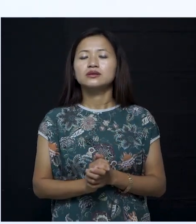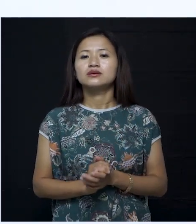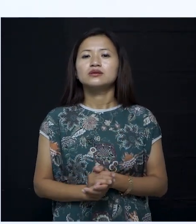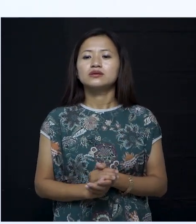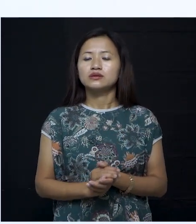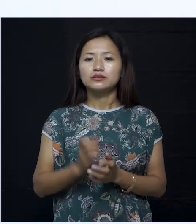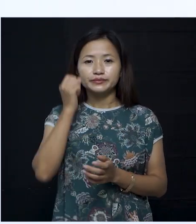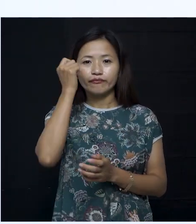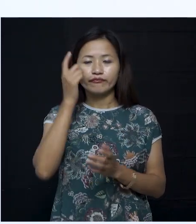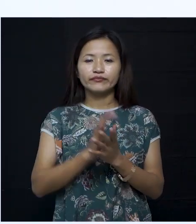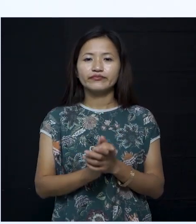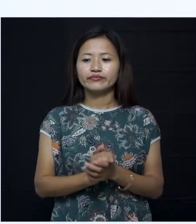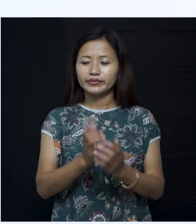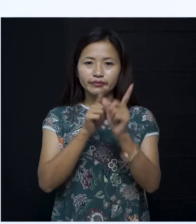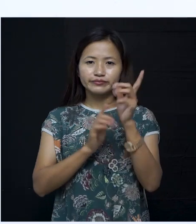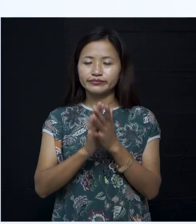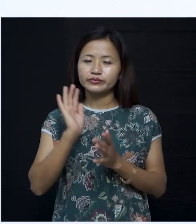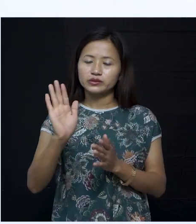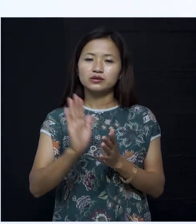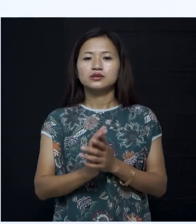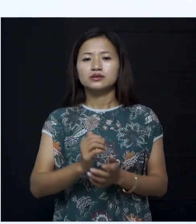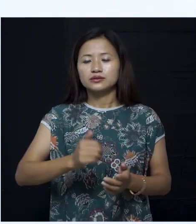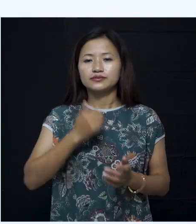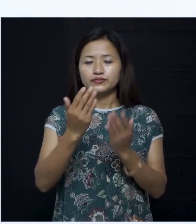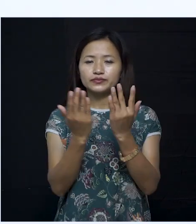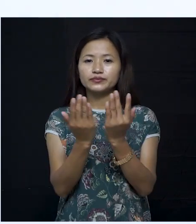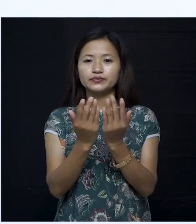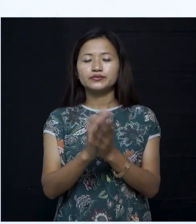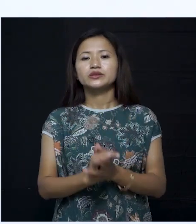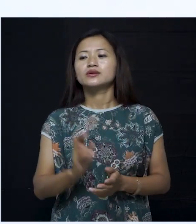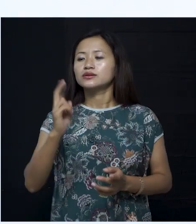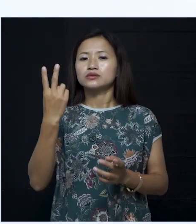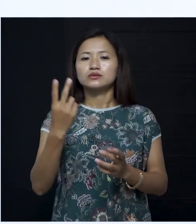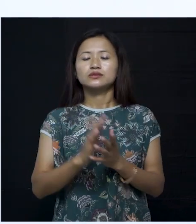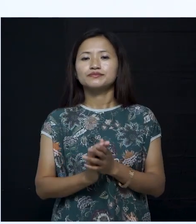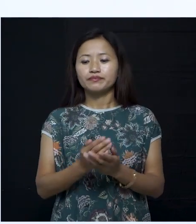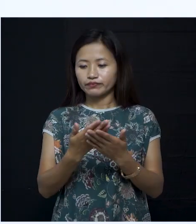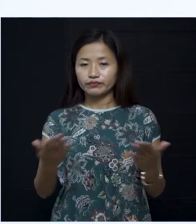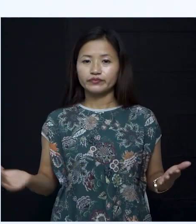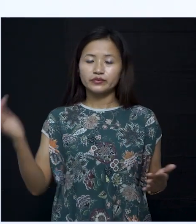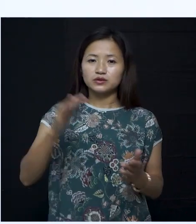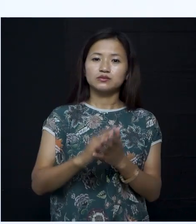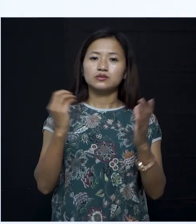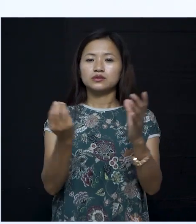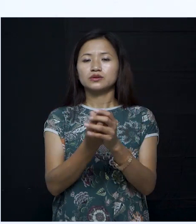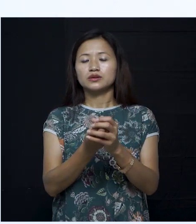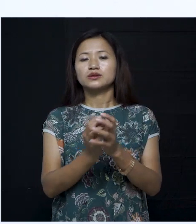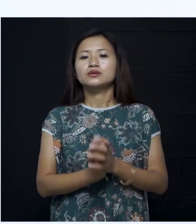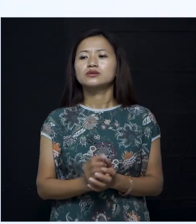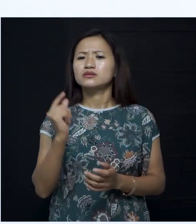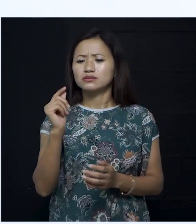you can understand it just by your self-study, but sometimes when two things come together, I've seen that some students